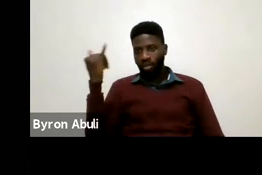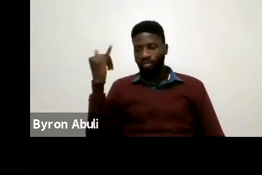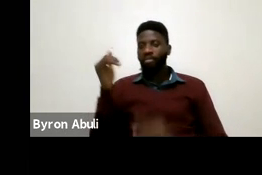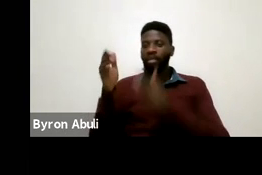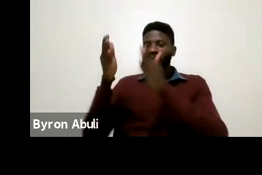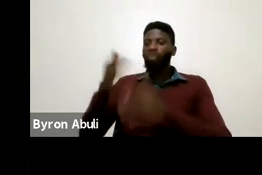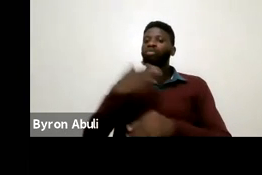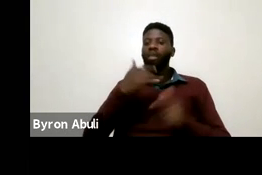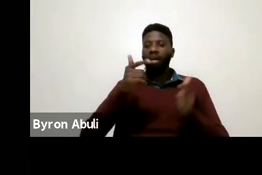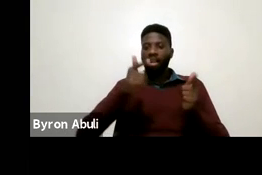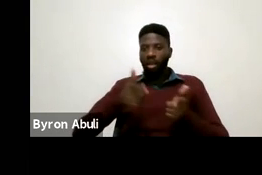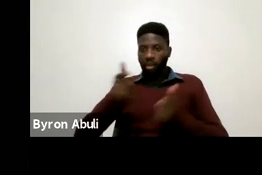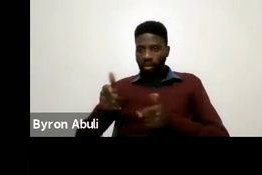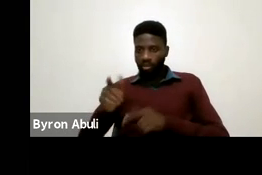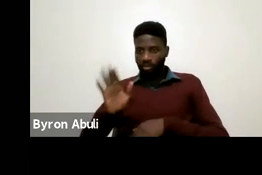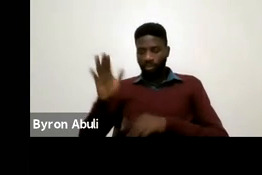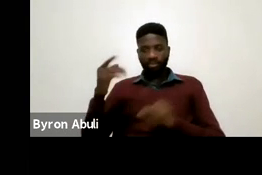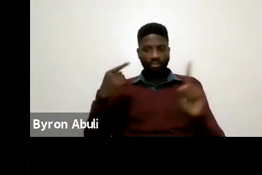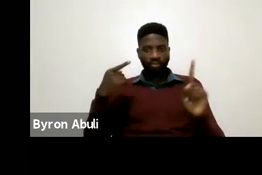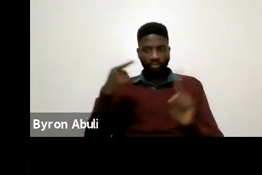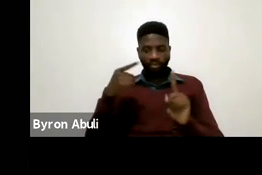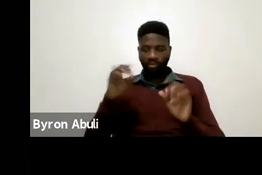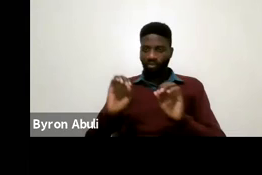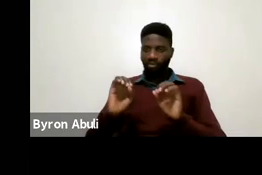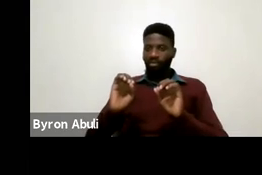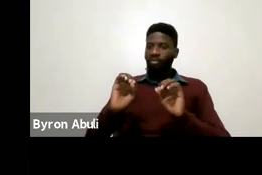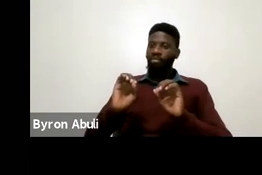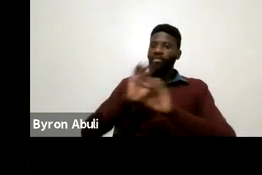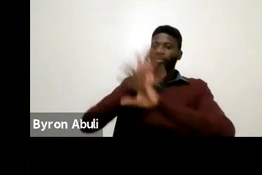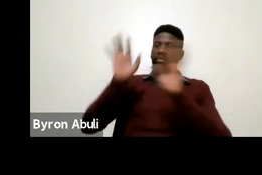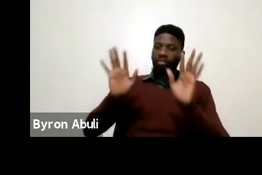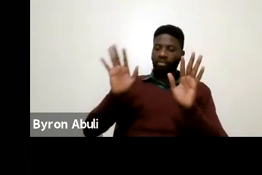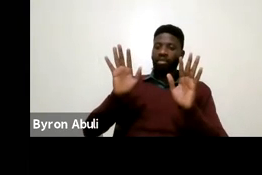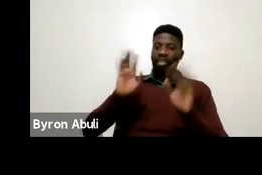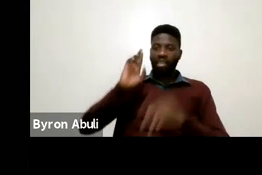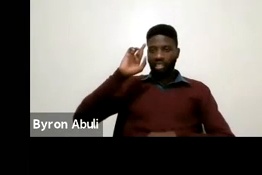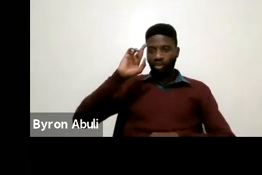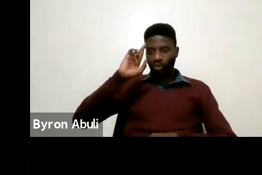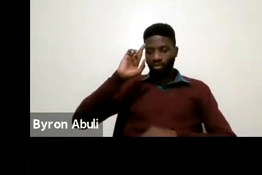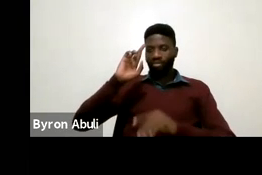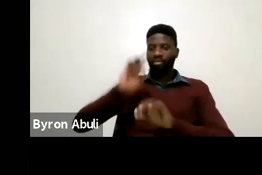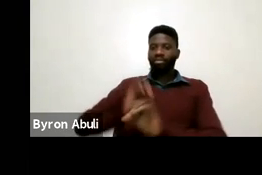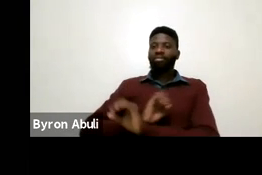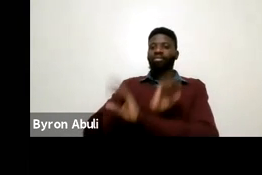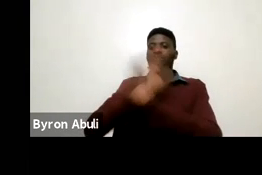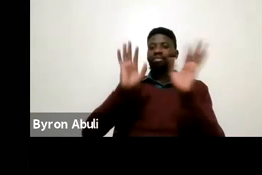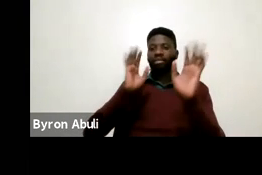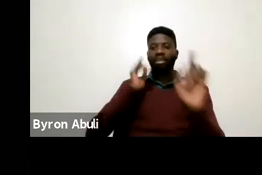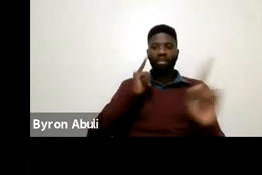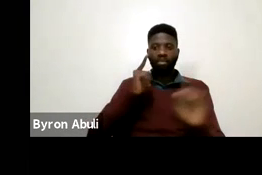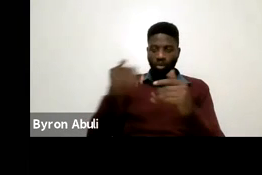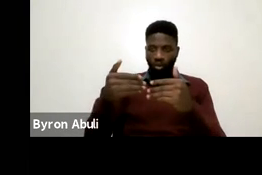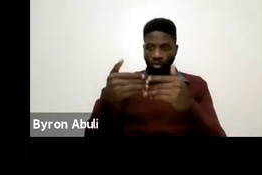a library, of course, the goal was very clear. The reason is very vivid, because he wants to transform the community of Homa